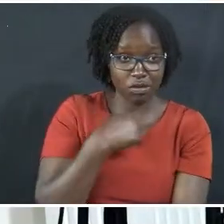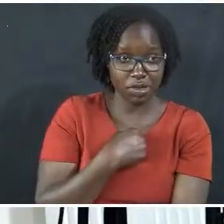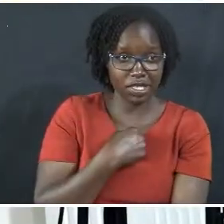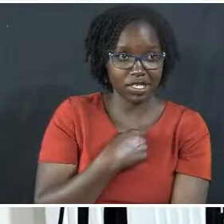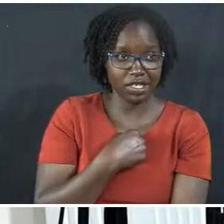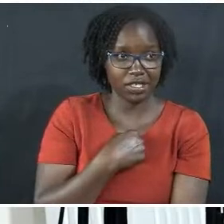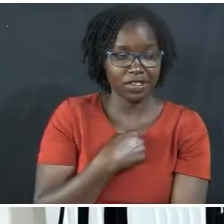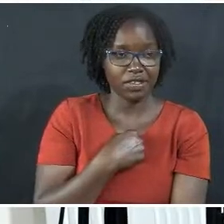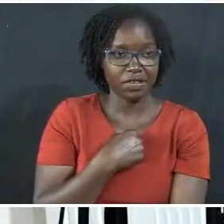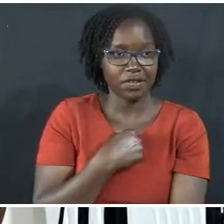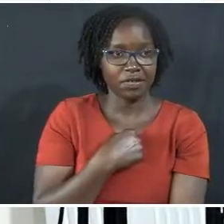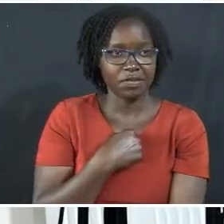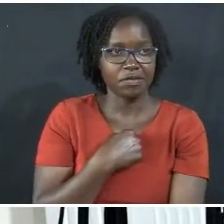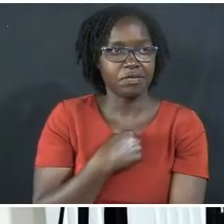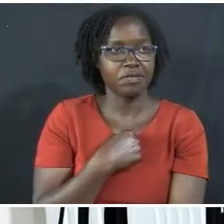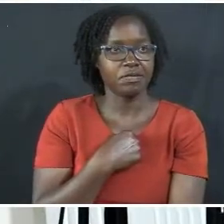I.